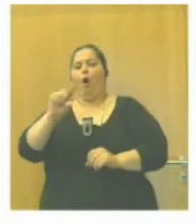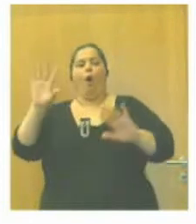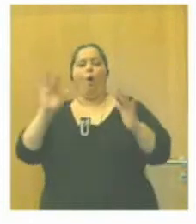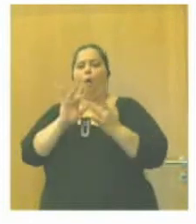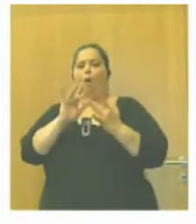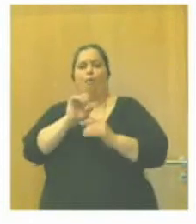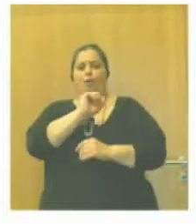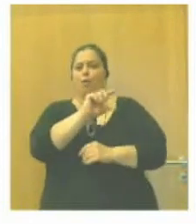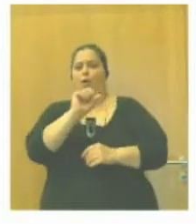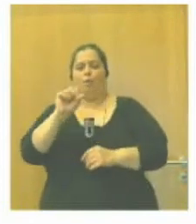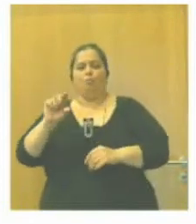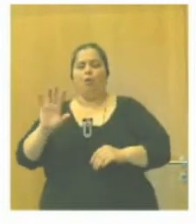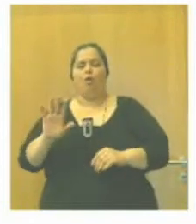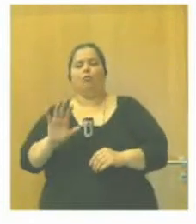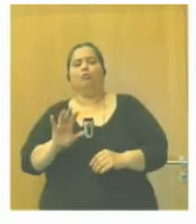adolescent